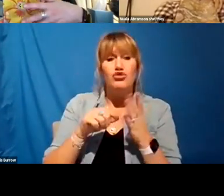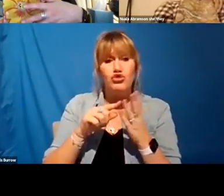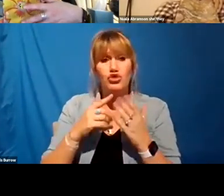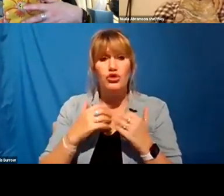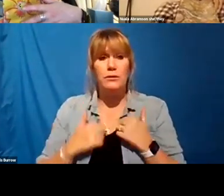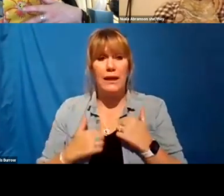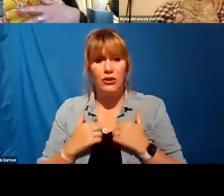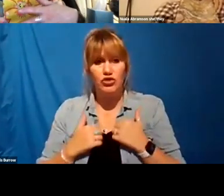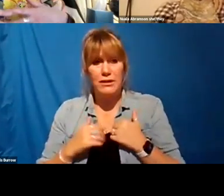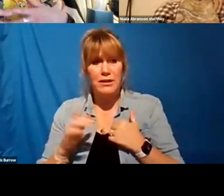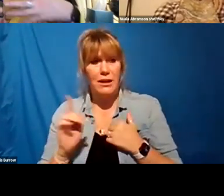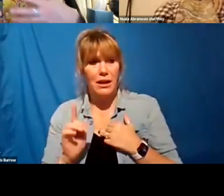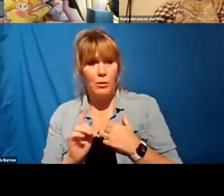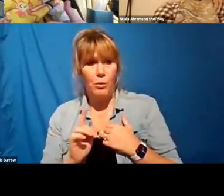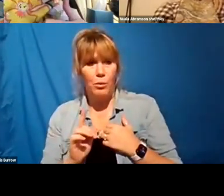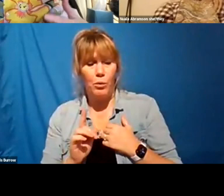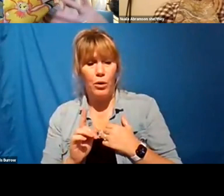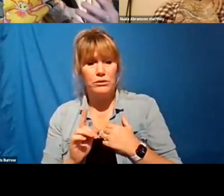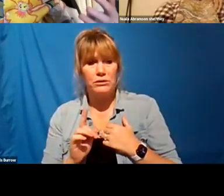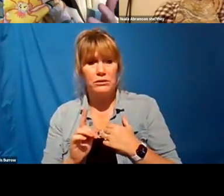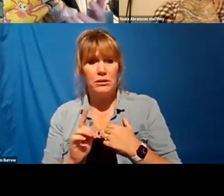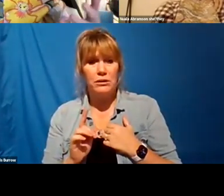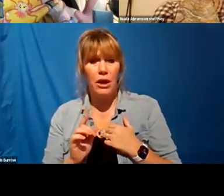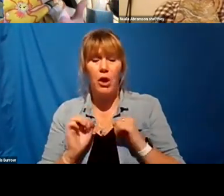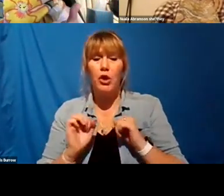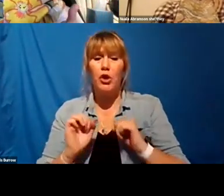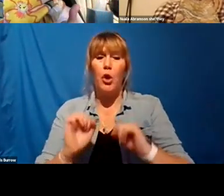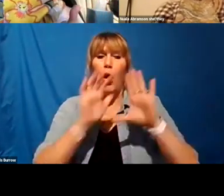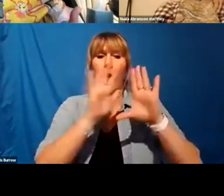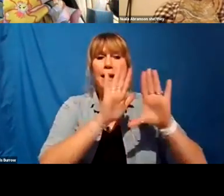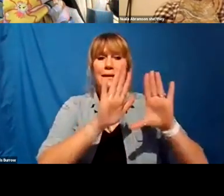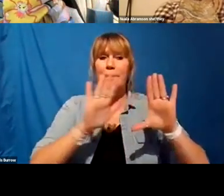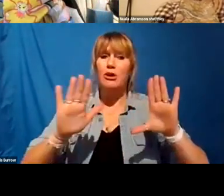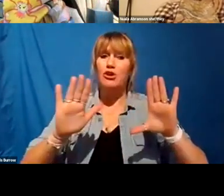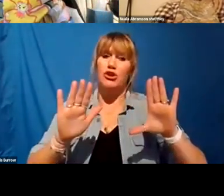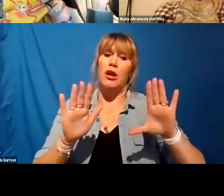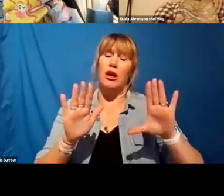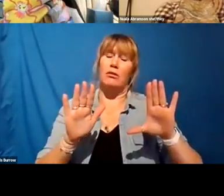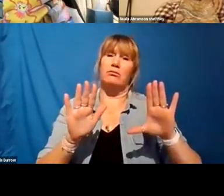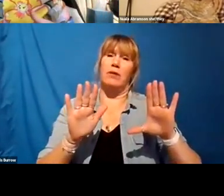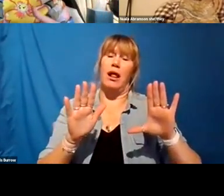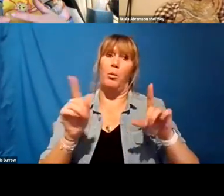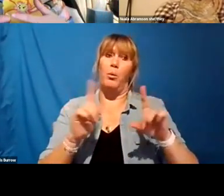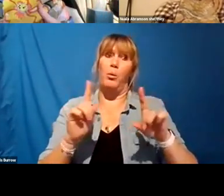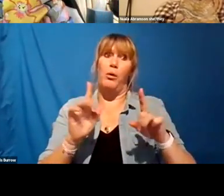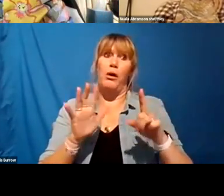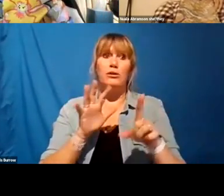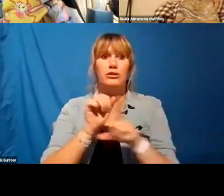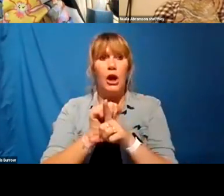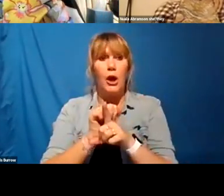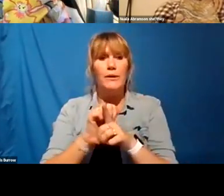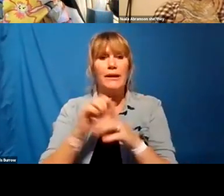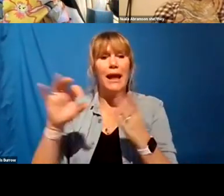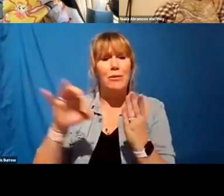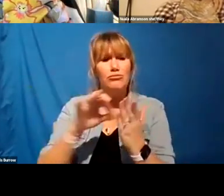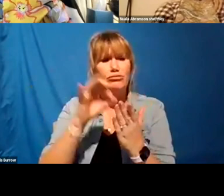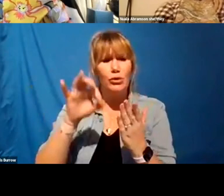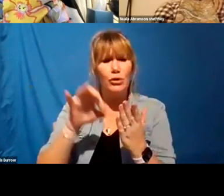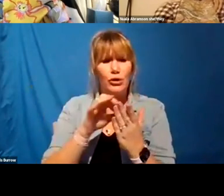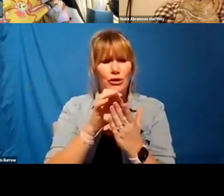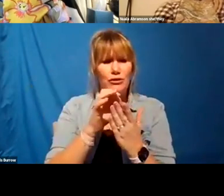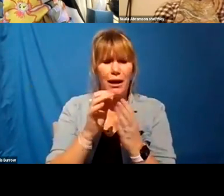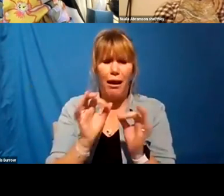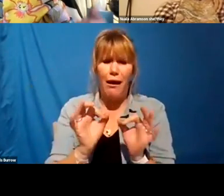know, what your exhibition shows and the work of the three of you is that embroidery is such an incredible fine art